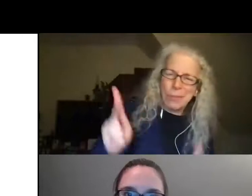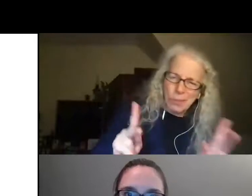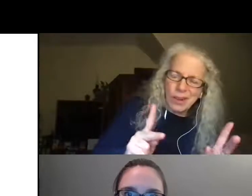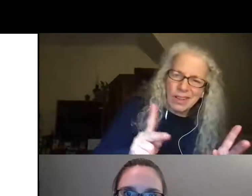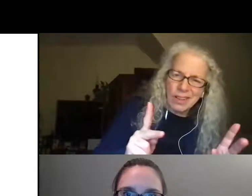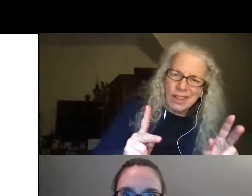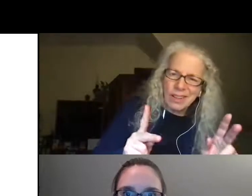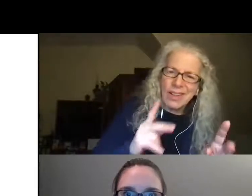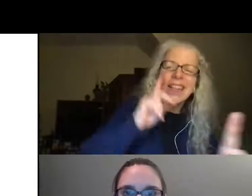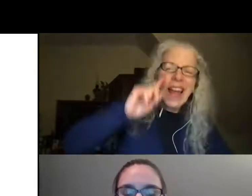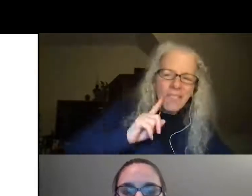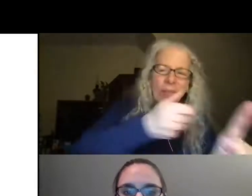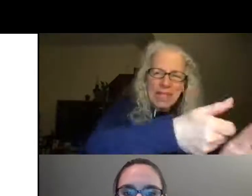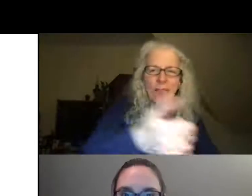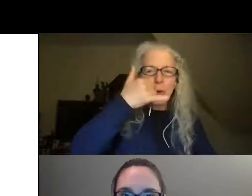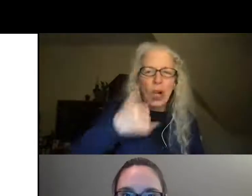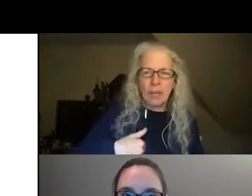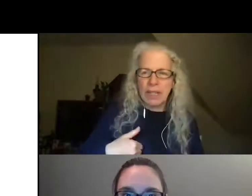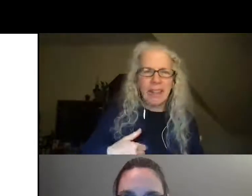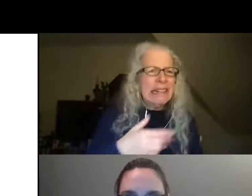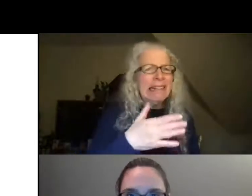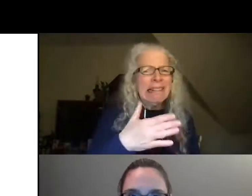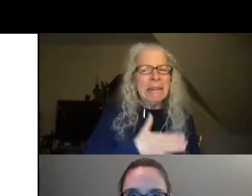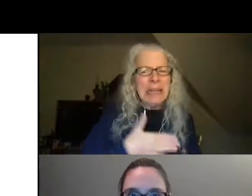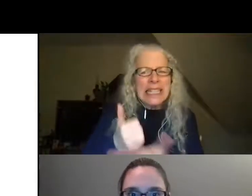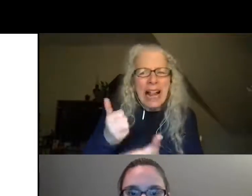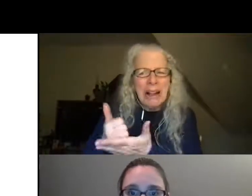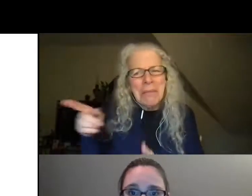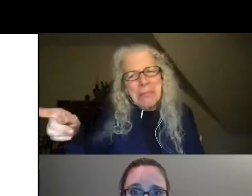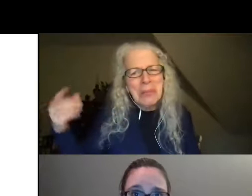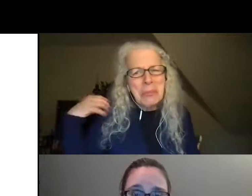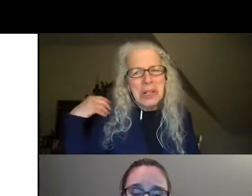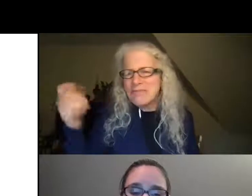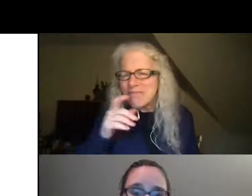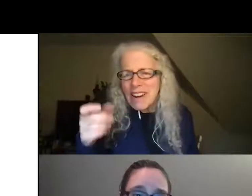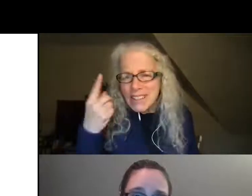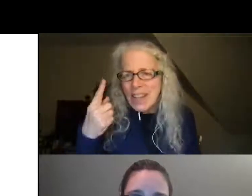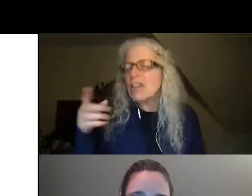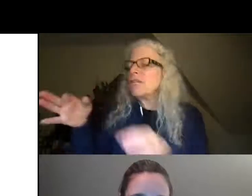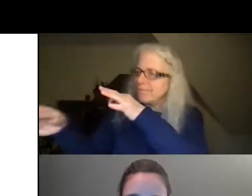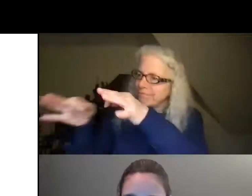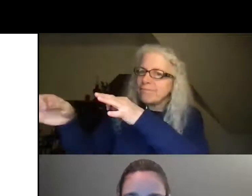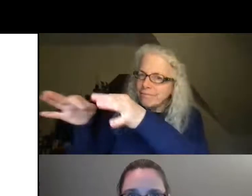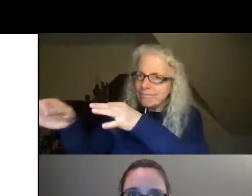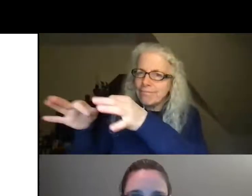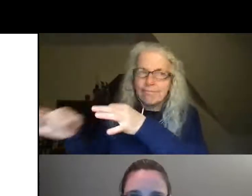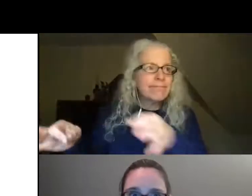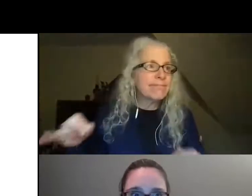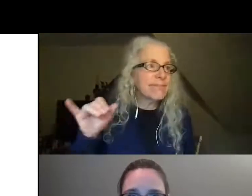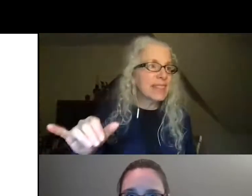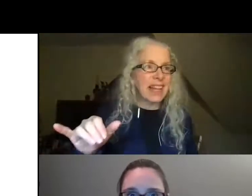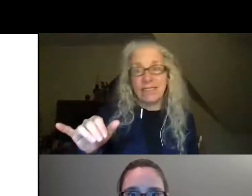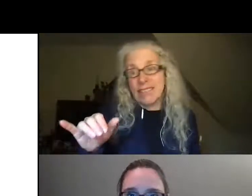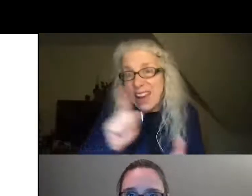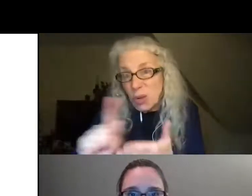from the deaf consumers asking me to call those locations and explain to them. That's pretty much